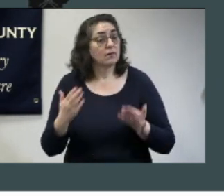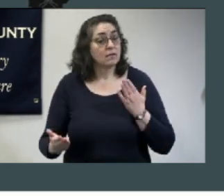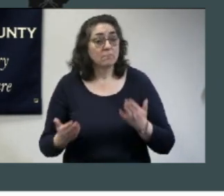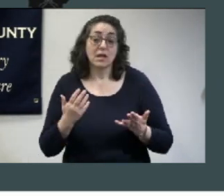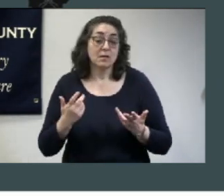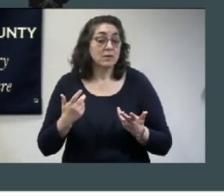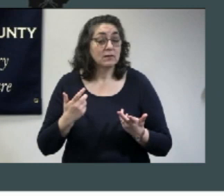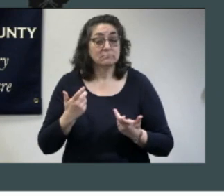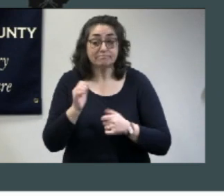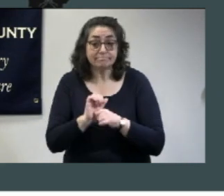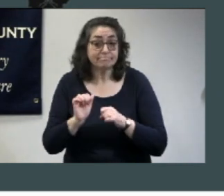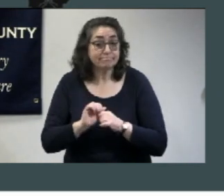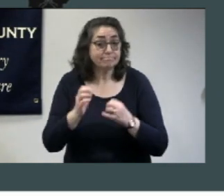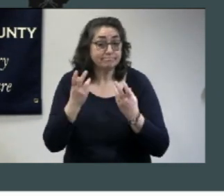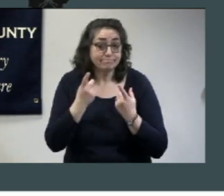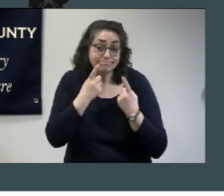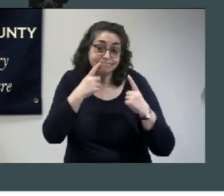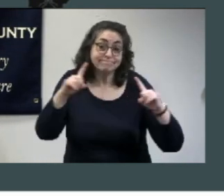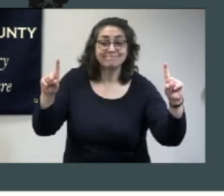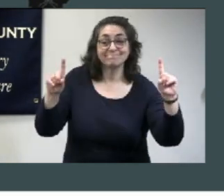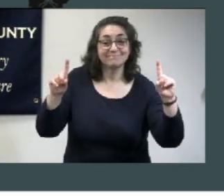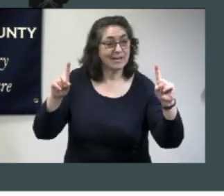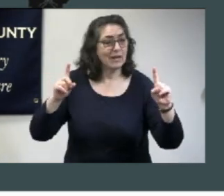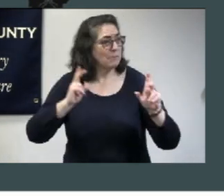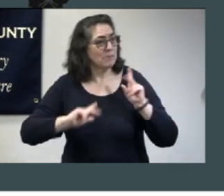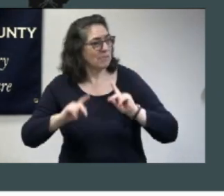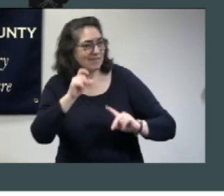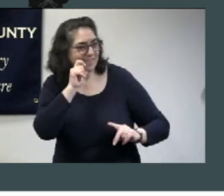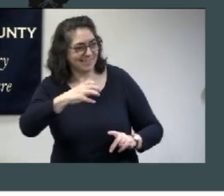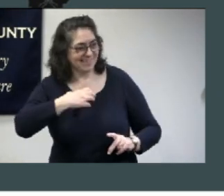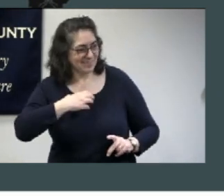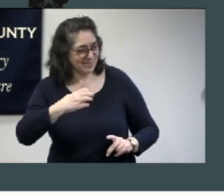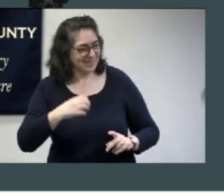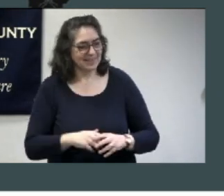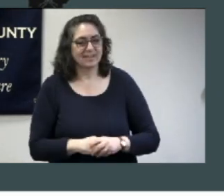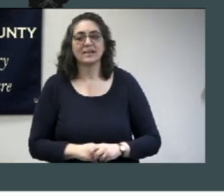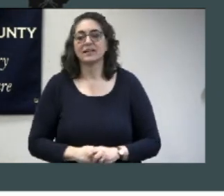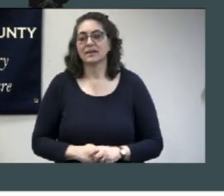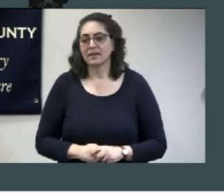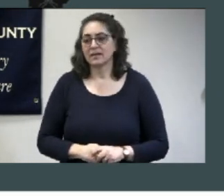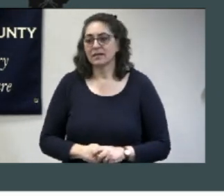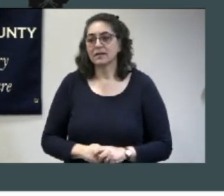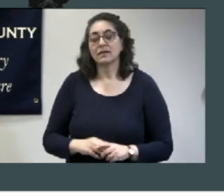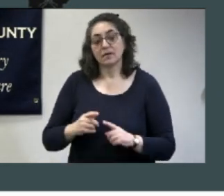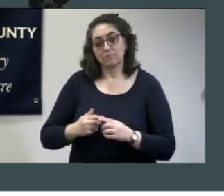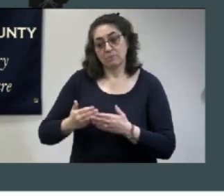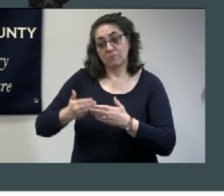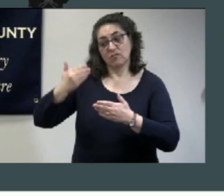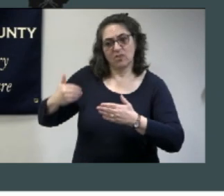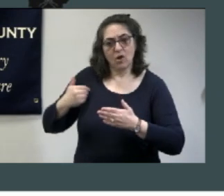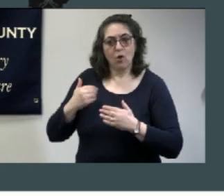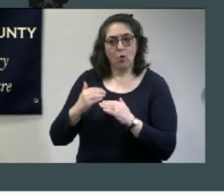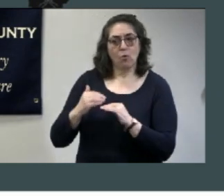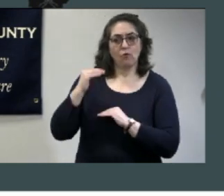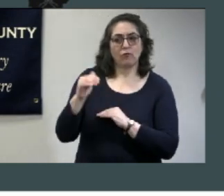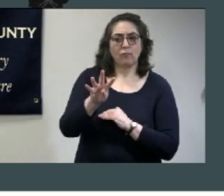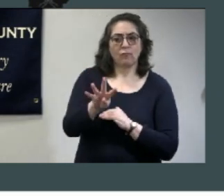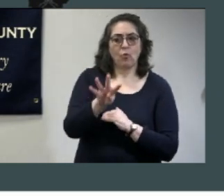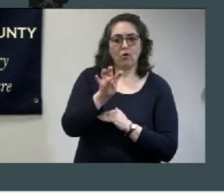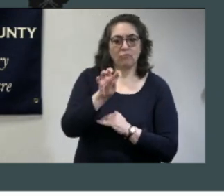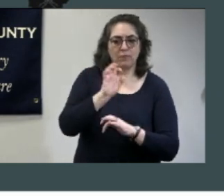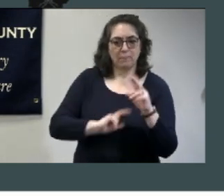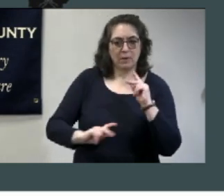that nobody complained, because I think the previous time it was over 400 requests for services.